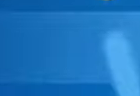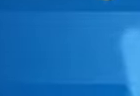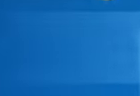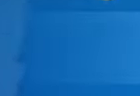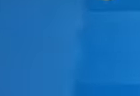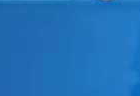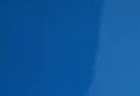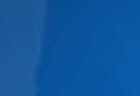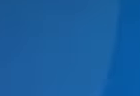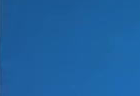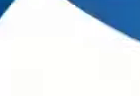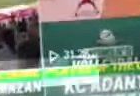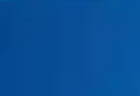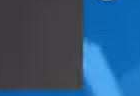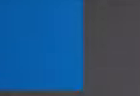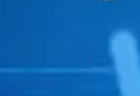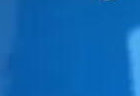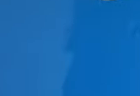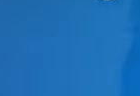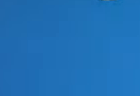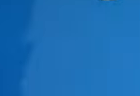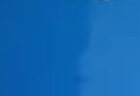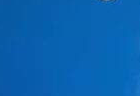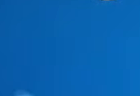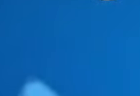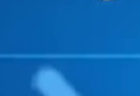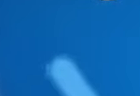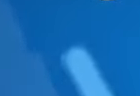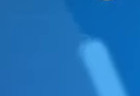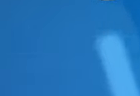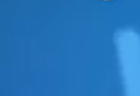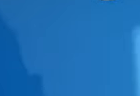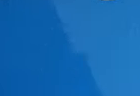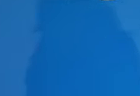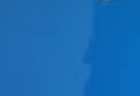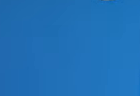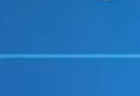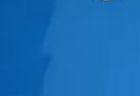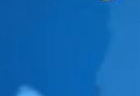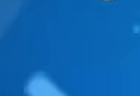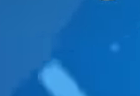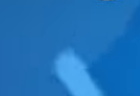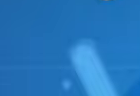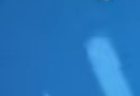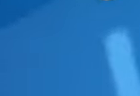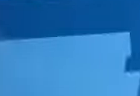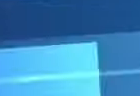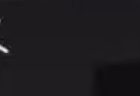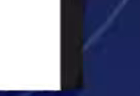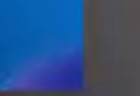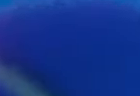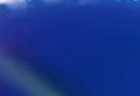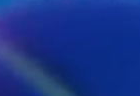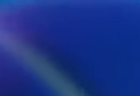to just 6. And never miss a beat on the latest hardcore drama. We'll bring you